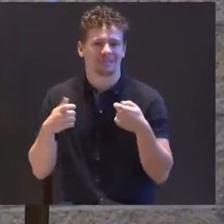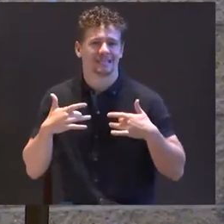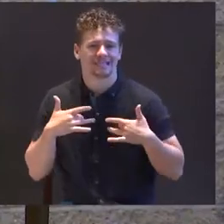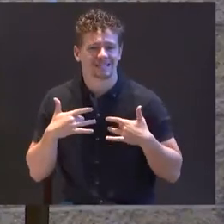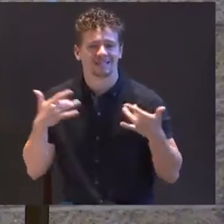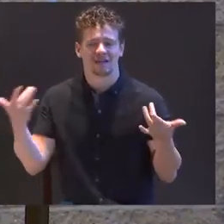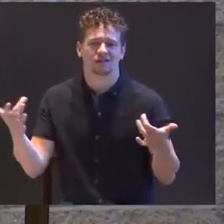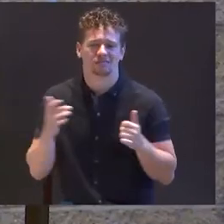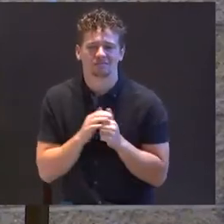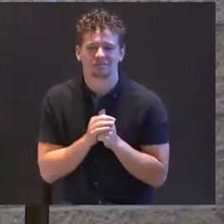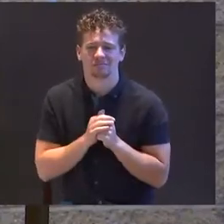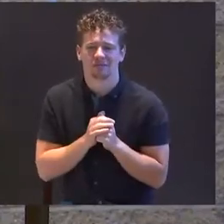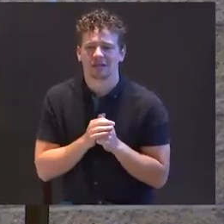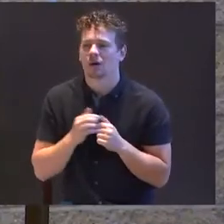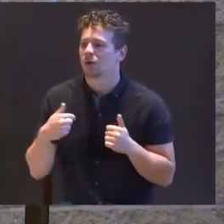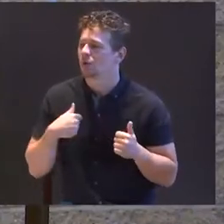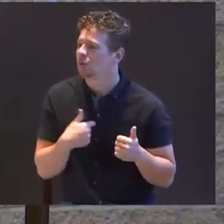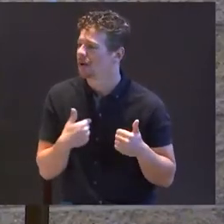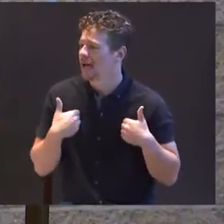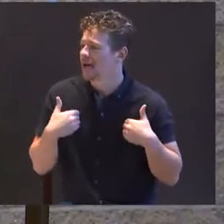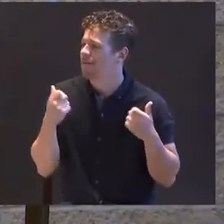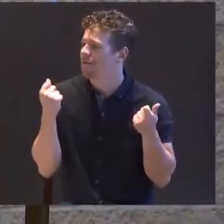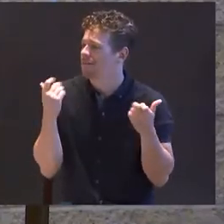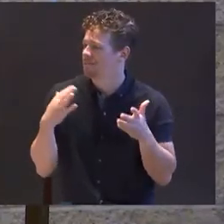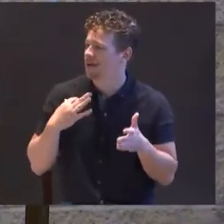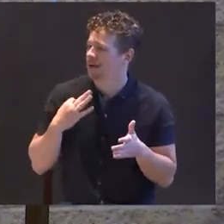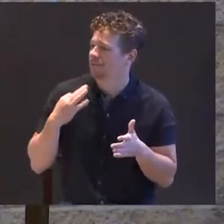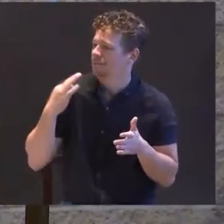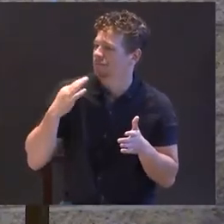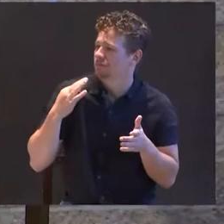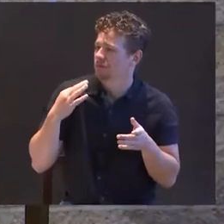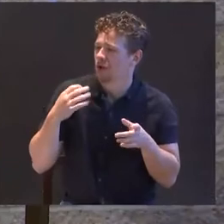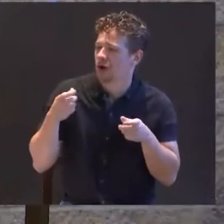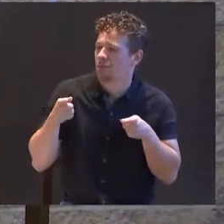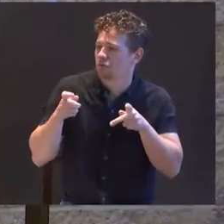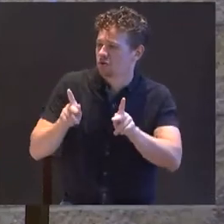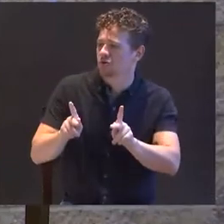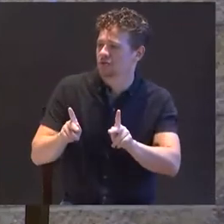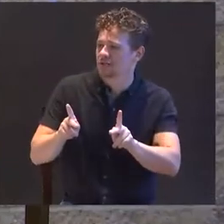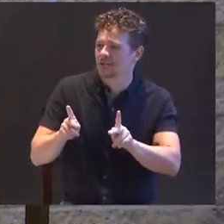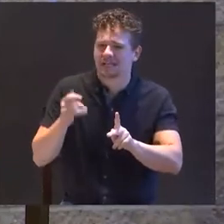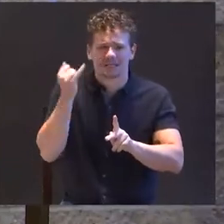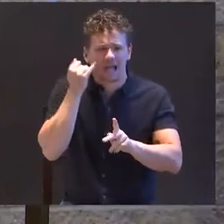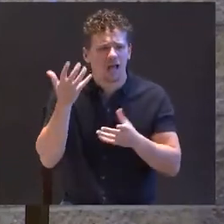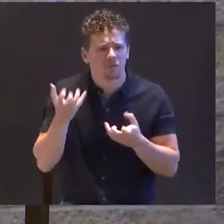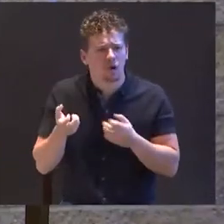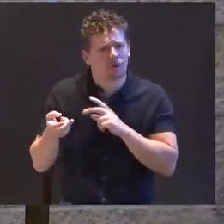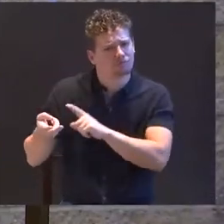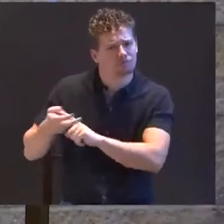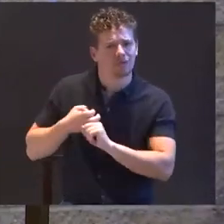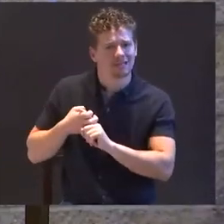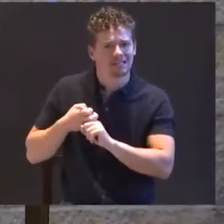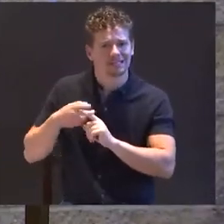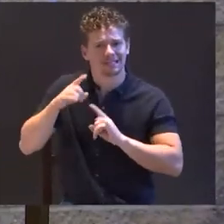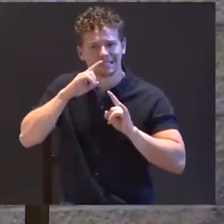volunteer opportunities if you want to have help kids enjoy the experience or help people enjoy the community picnic. See